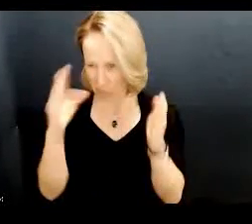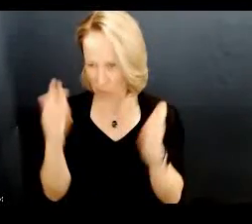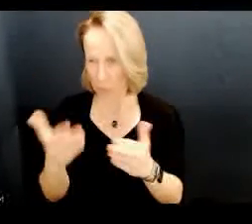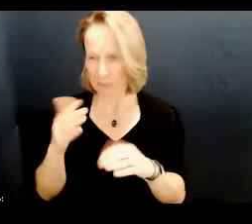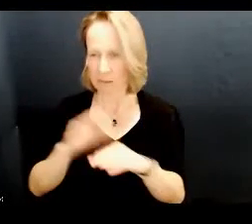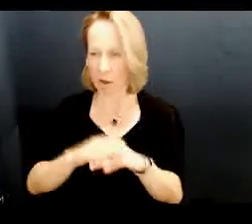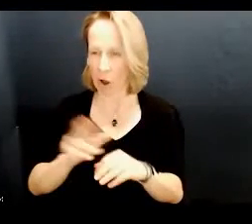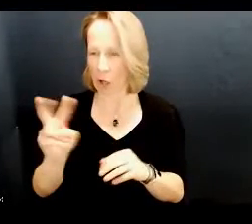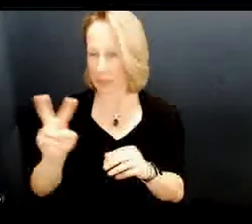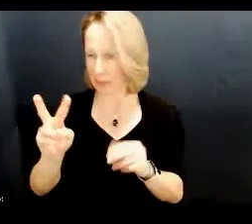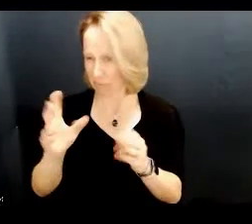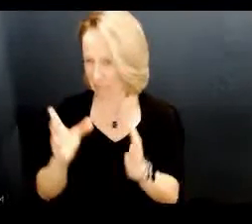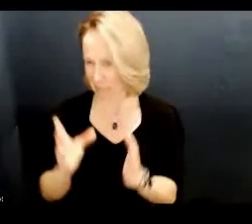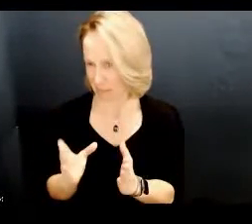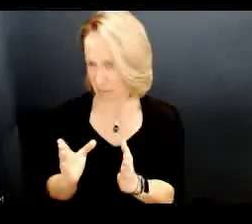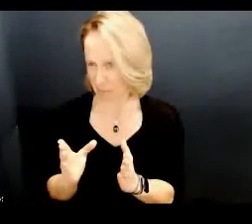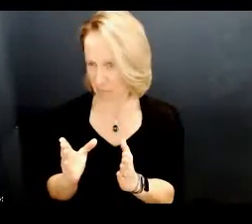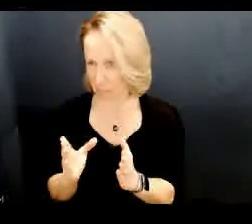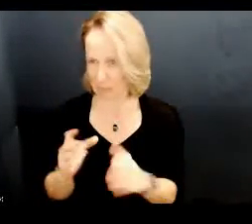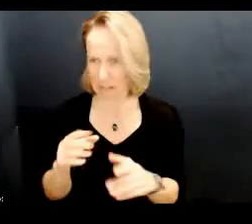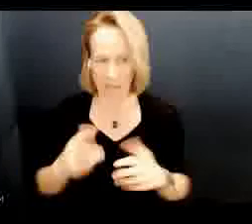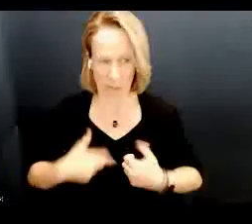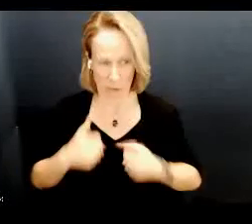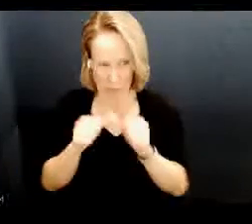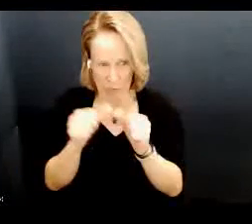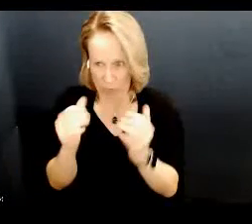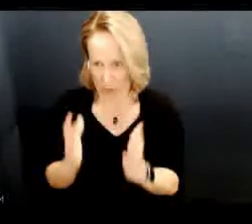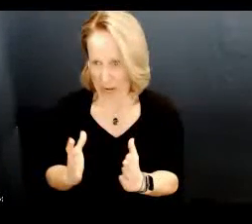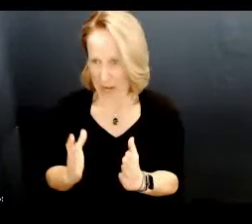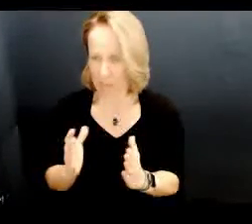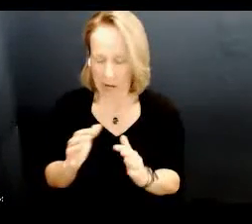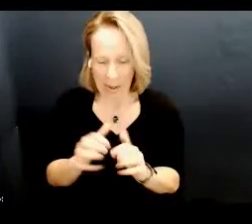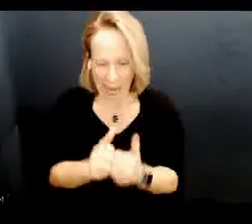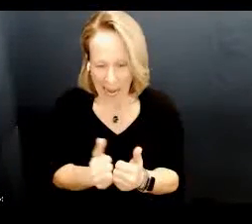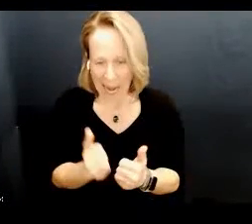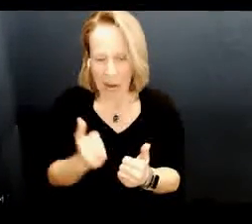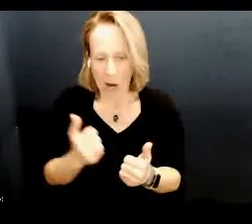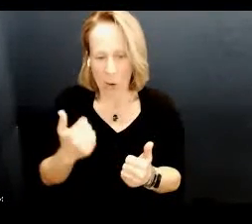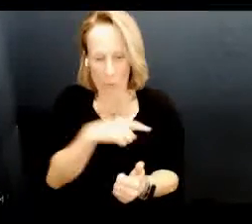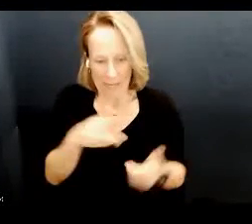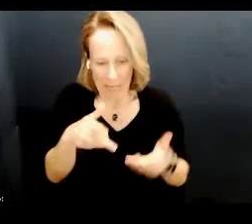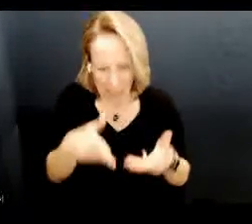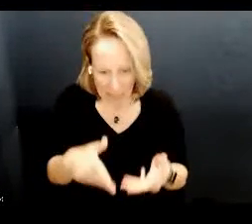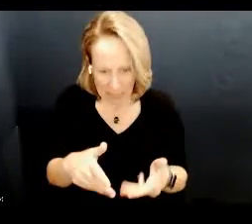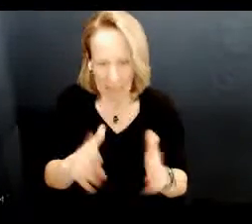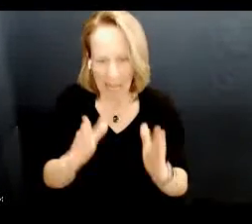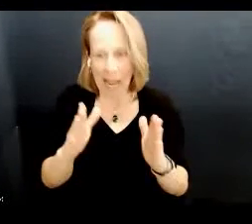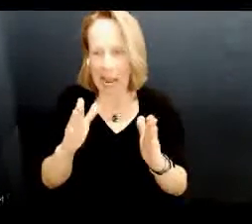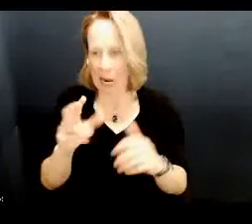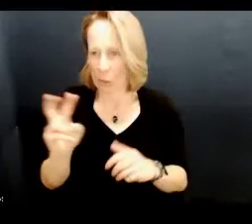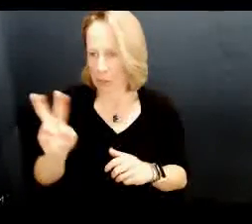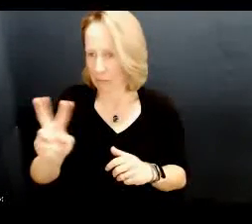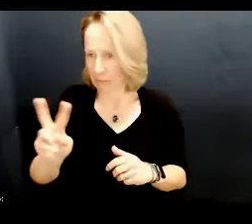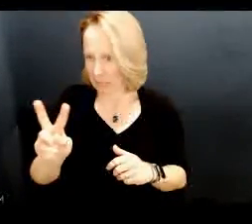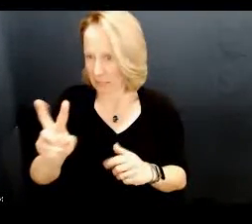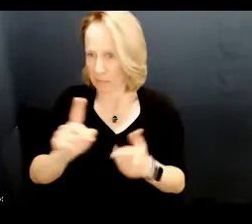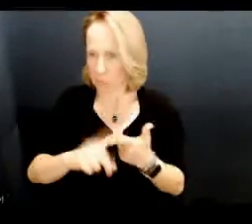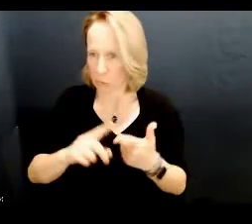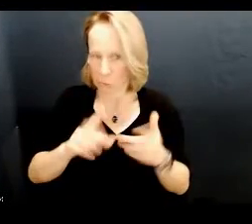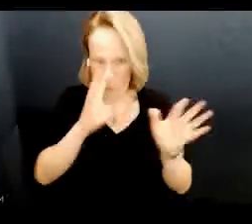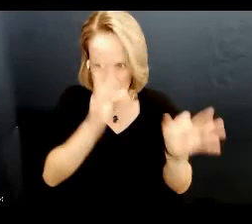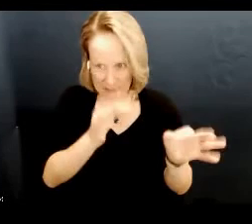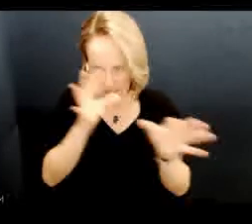the survivor in our SART? How are we allowing the victim to make the maximum amount of decisions